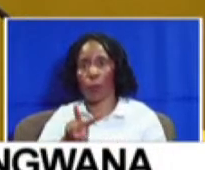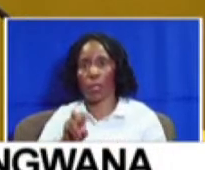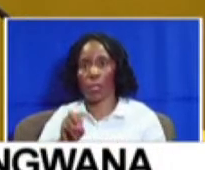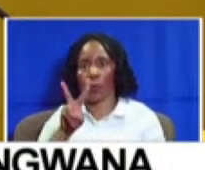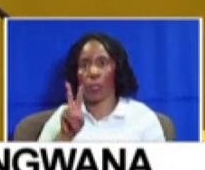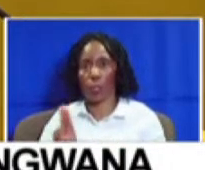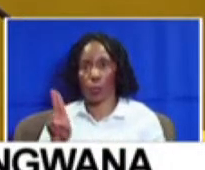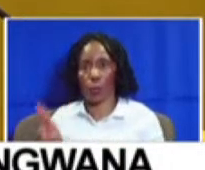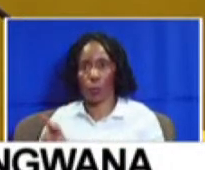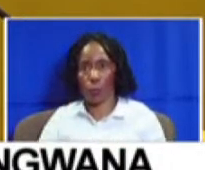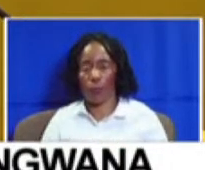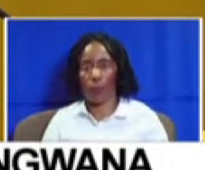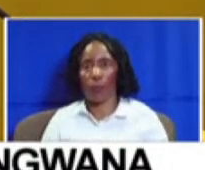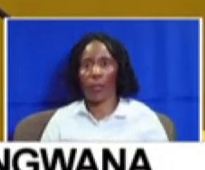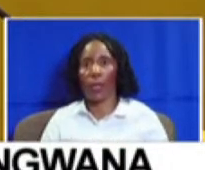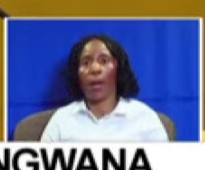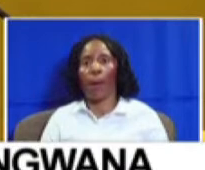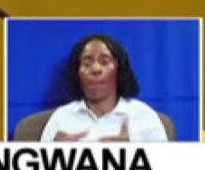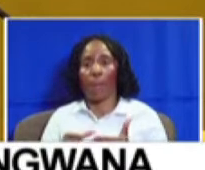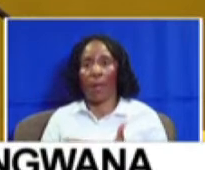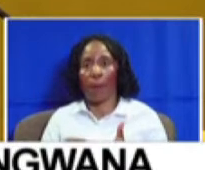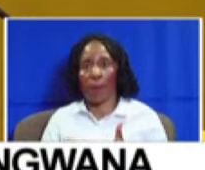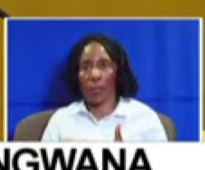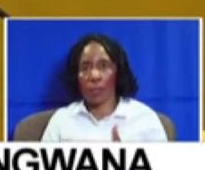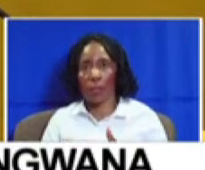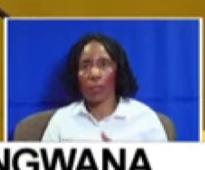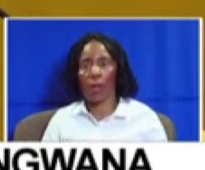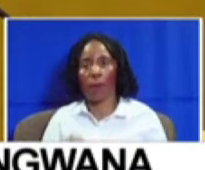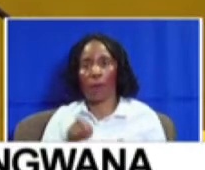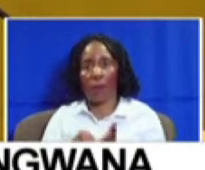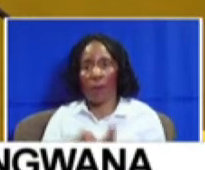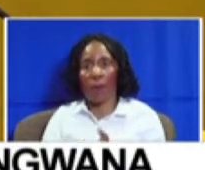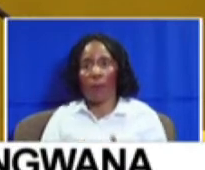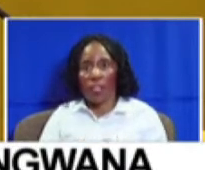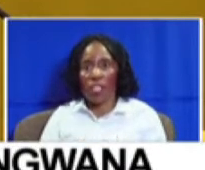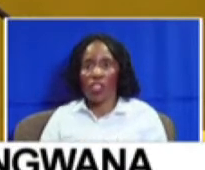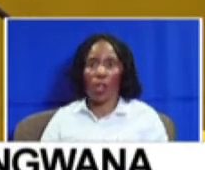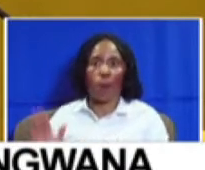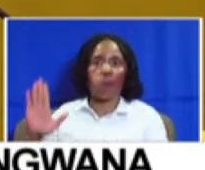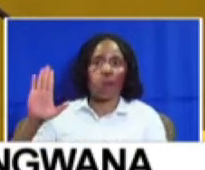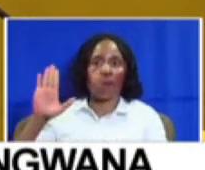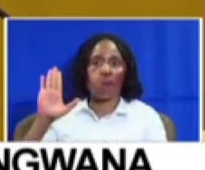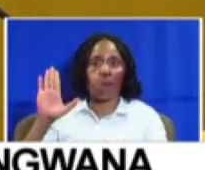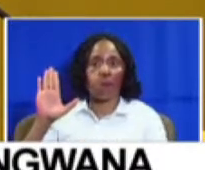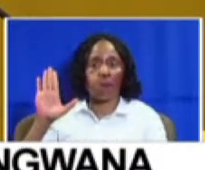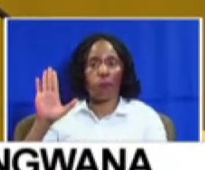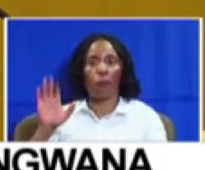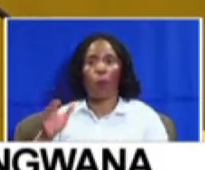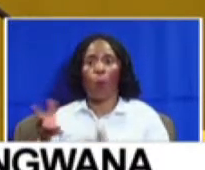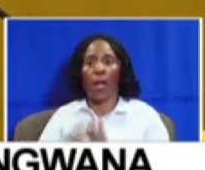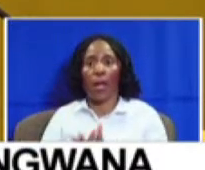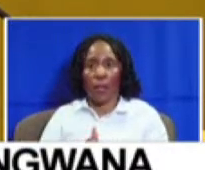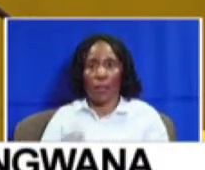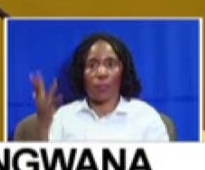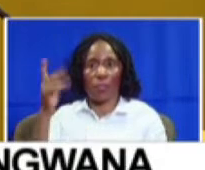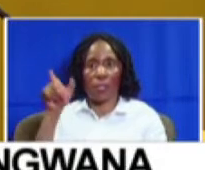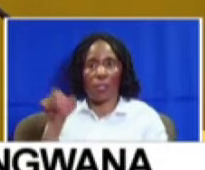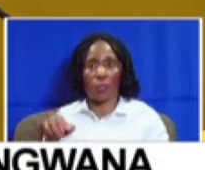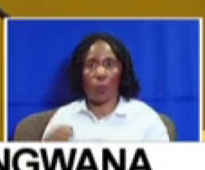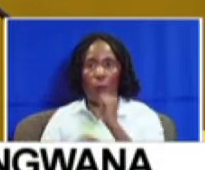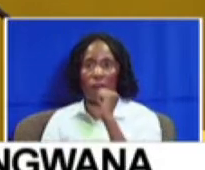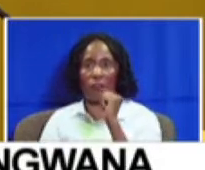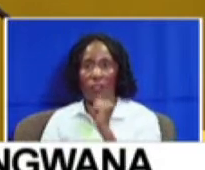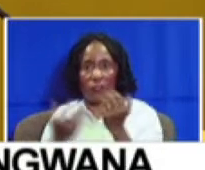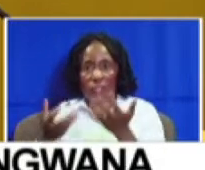The members have made and subscribed the oath and affirmation in the Speaker's office. I welcome